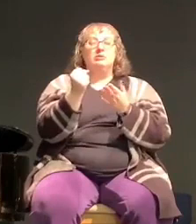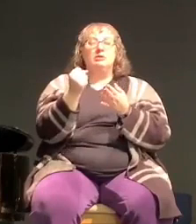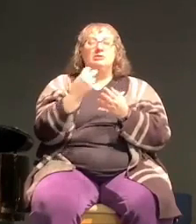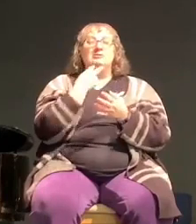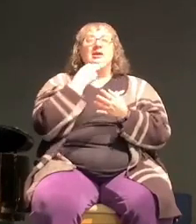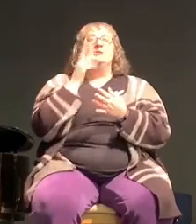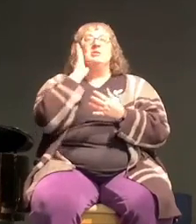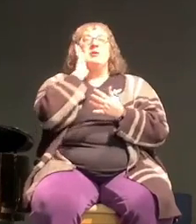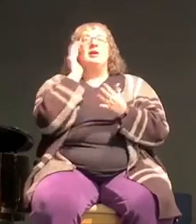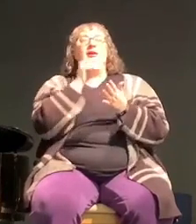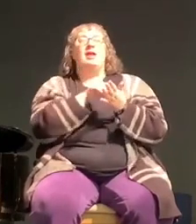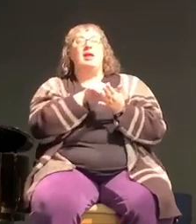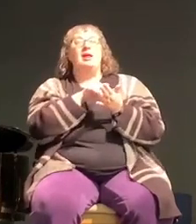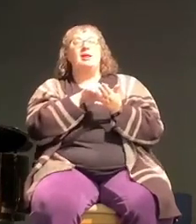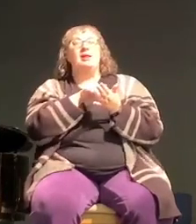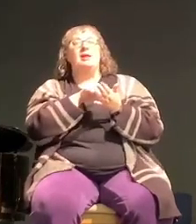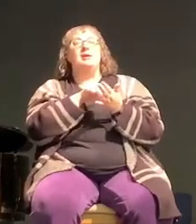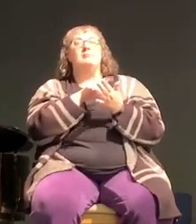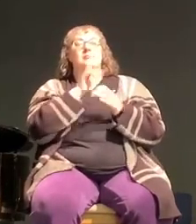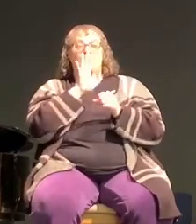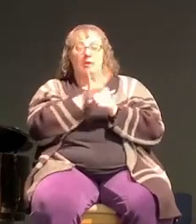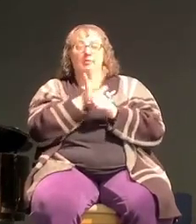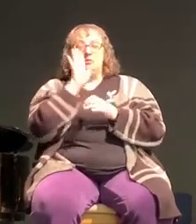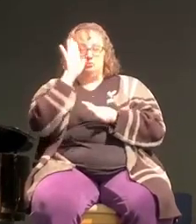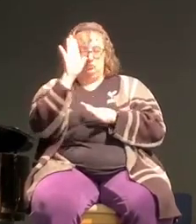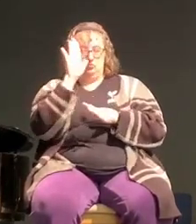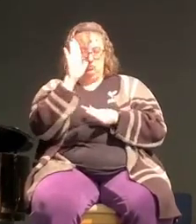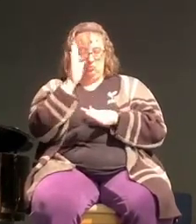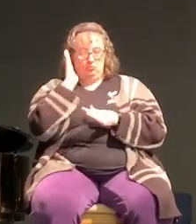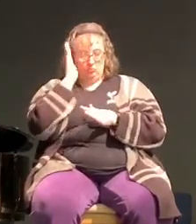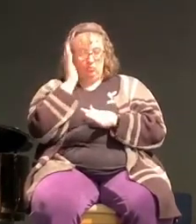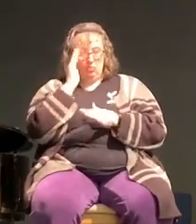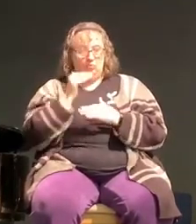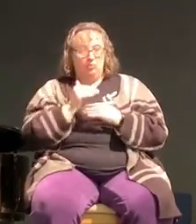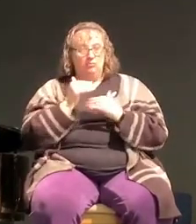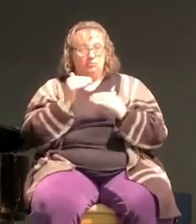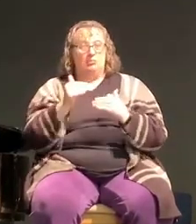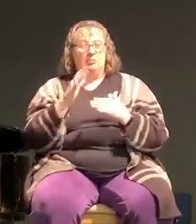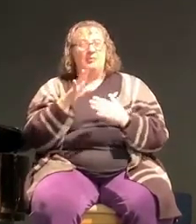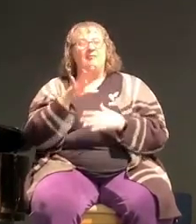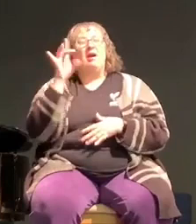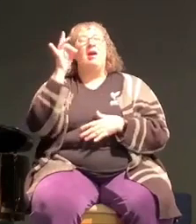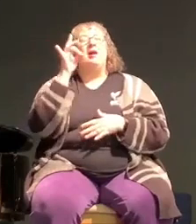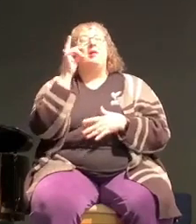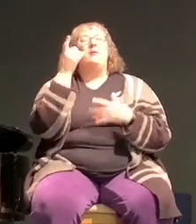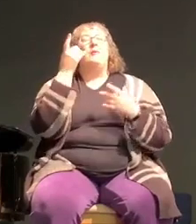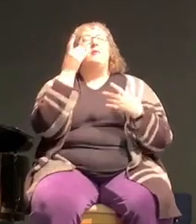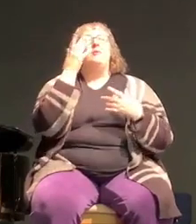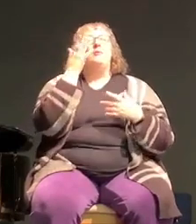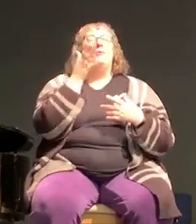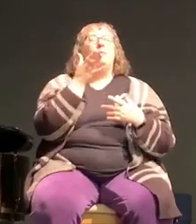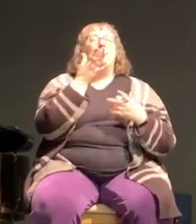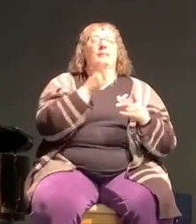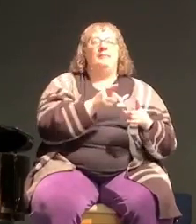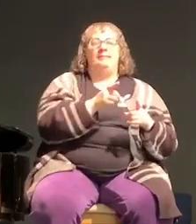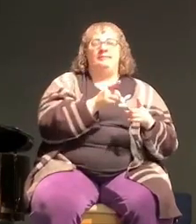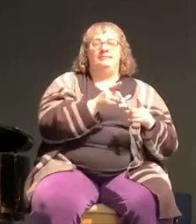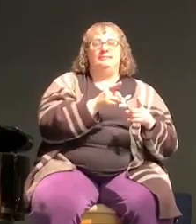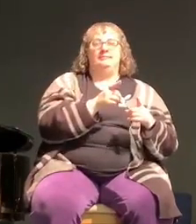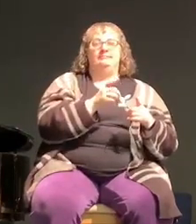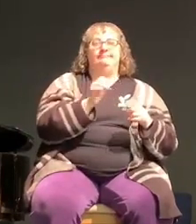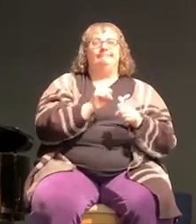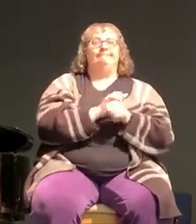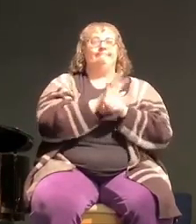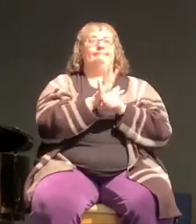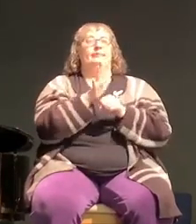to a bed again, but it was promise of, we're going to move forward. We're going to find out what this is going to be. Well, then COVID